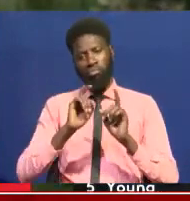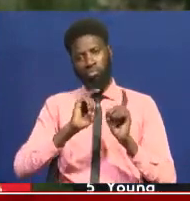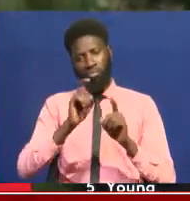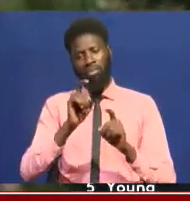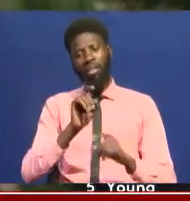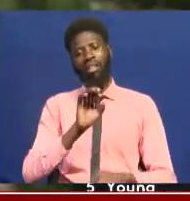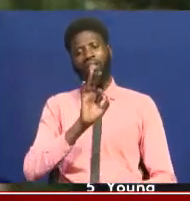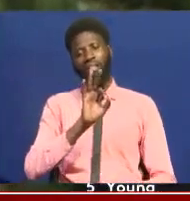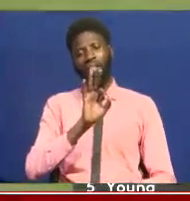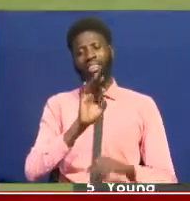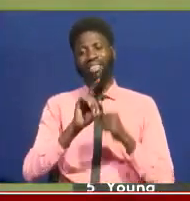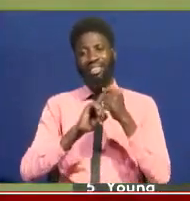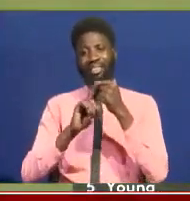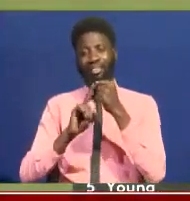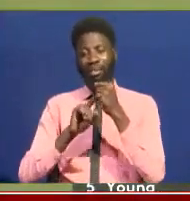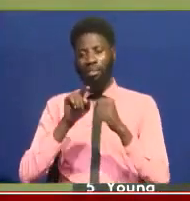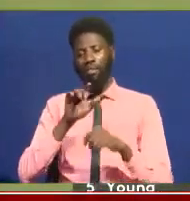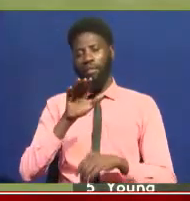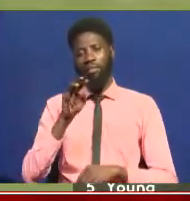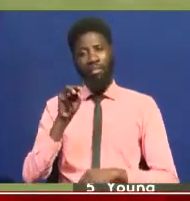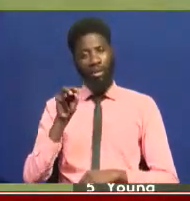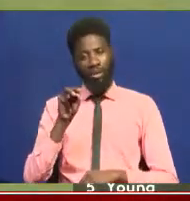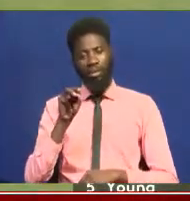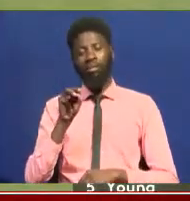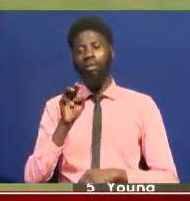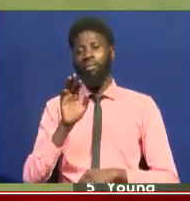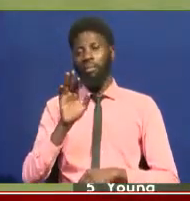million shillings and is part of the prestigious DP